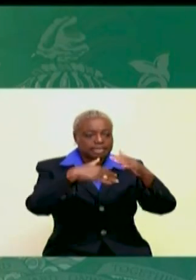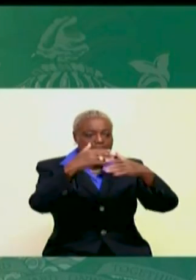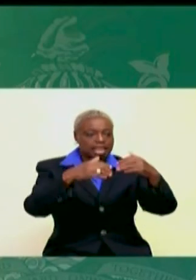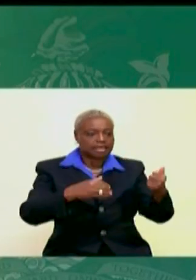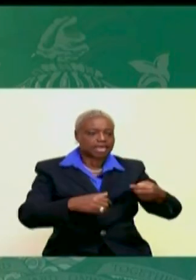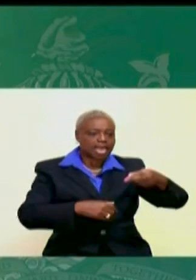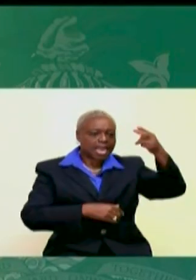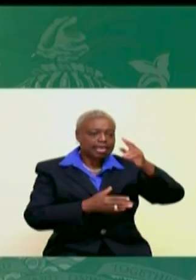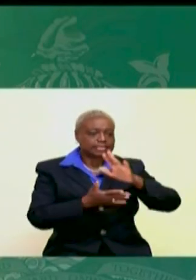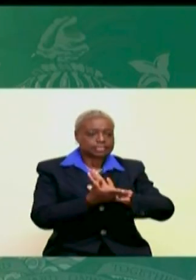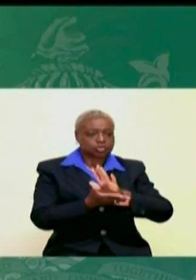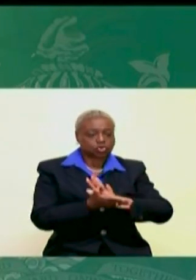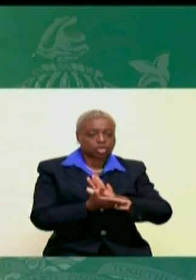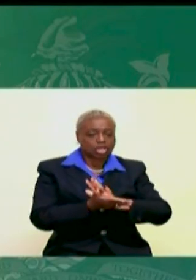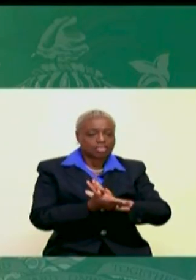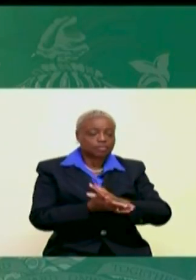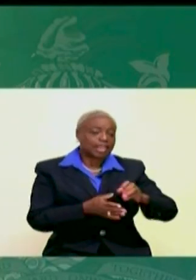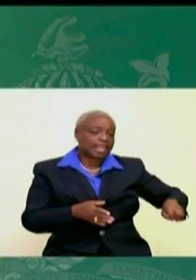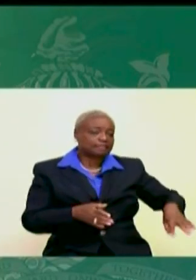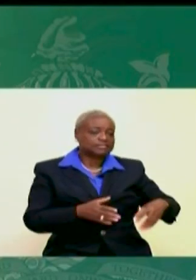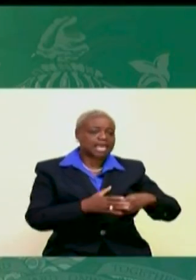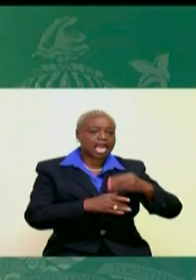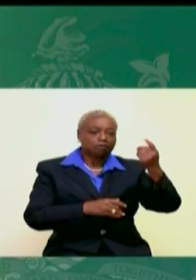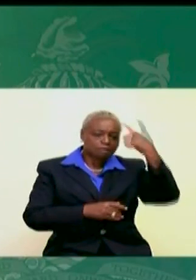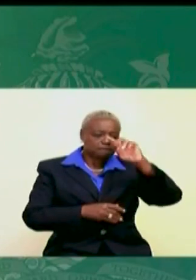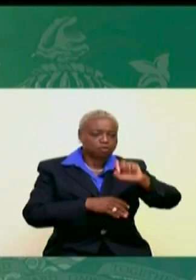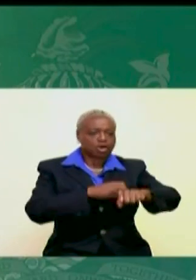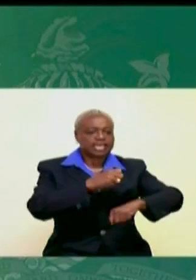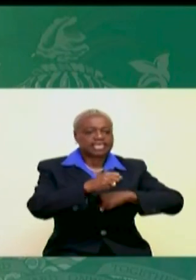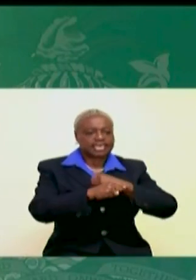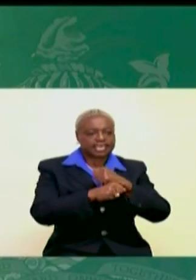Been left out, Madam Speaker, for years,